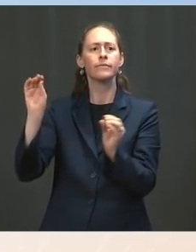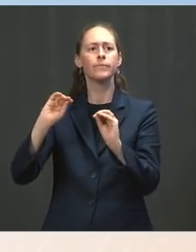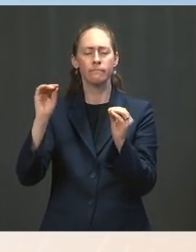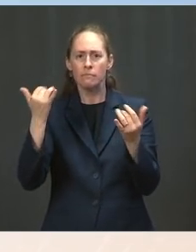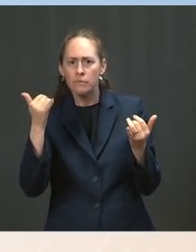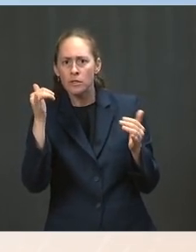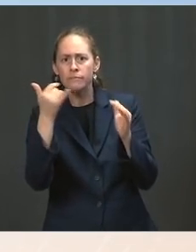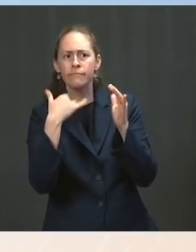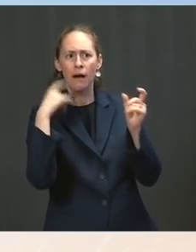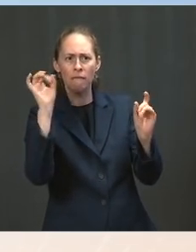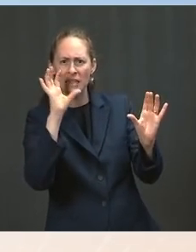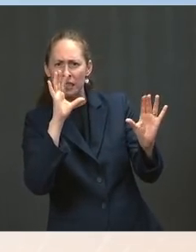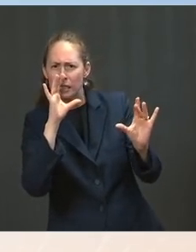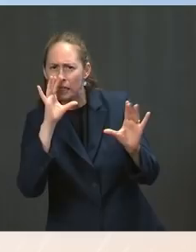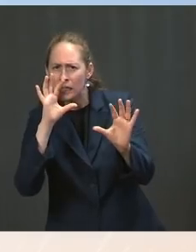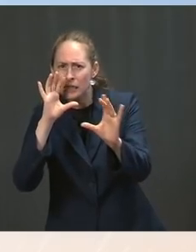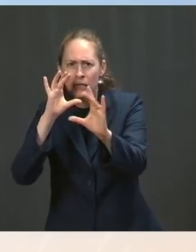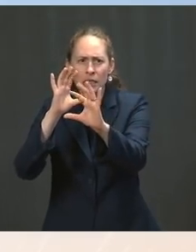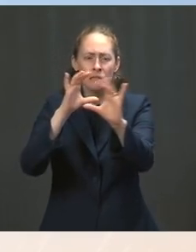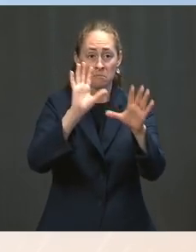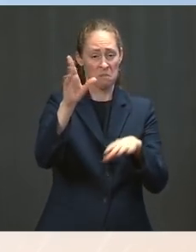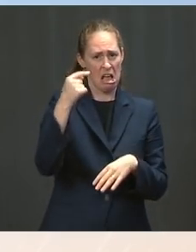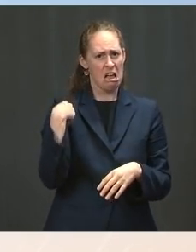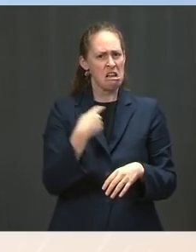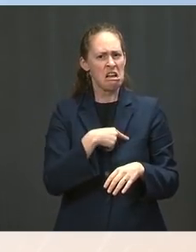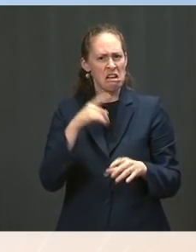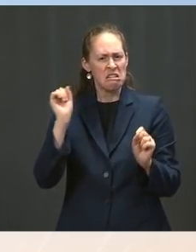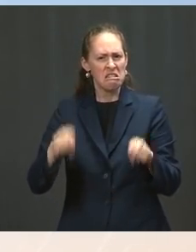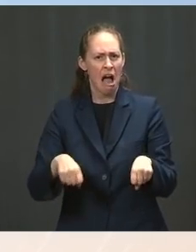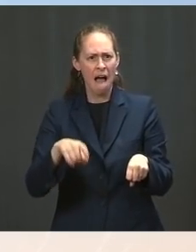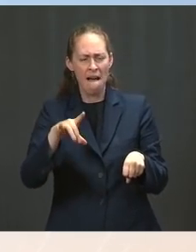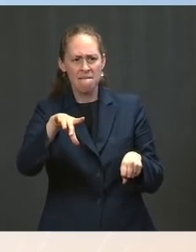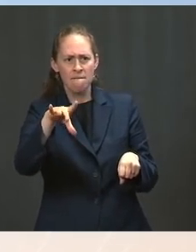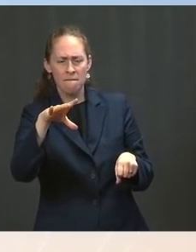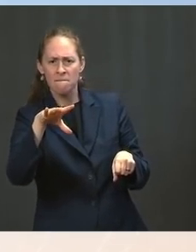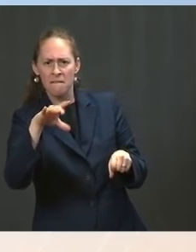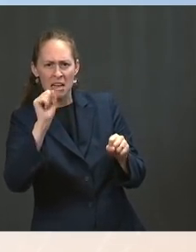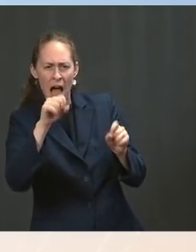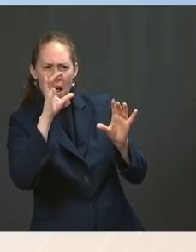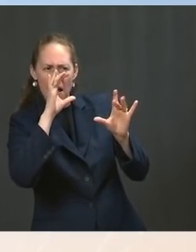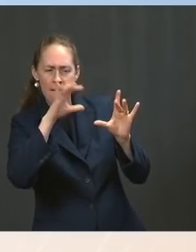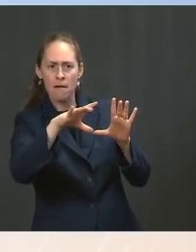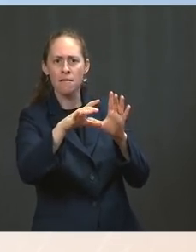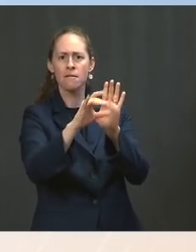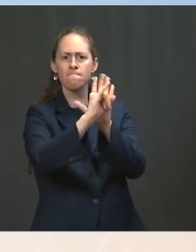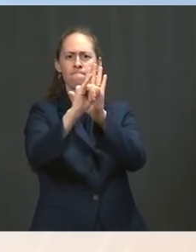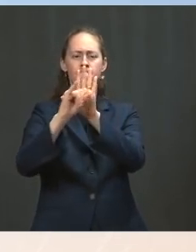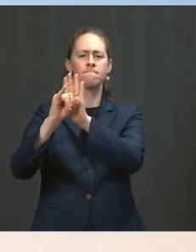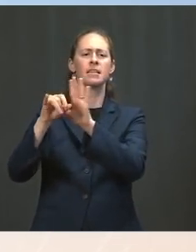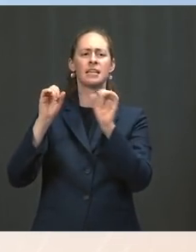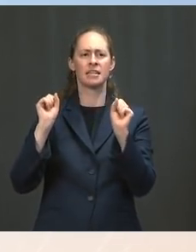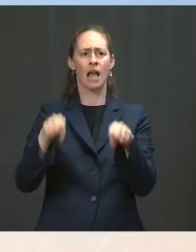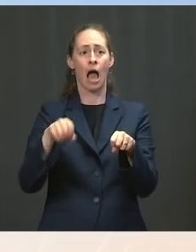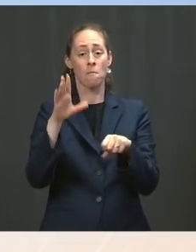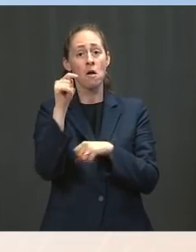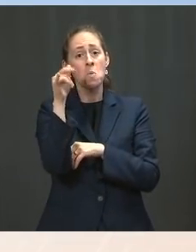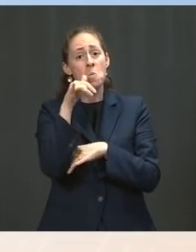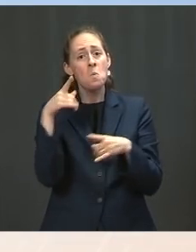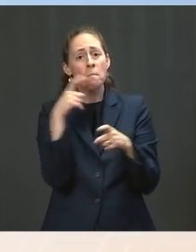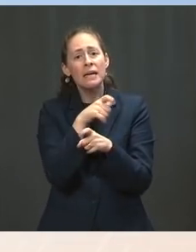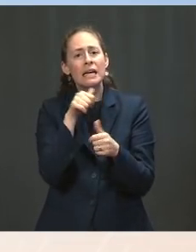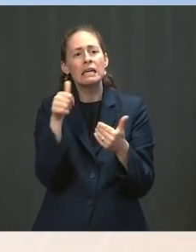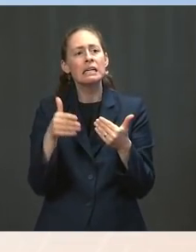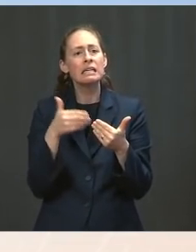American citizens who want to leave Kabul. This operation is complex. It is dangerous. It is fraught